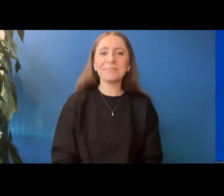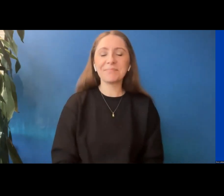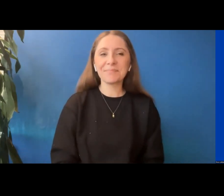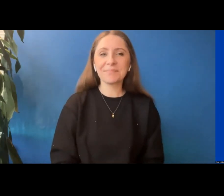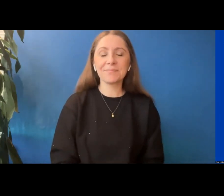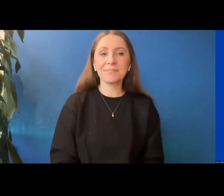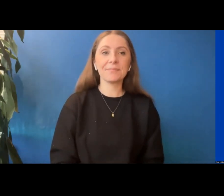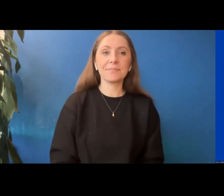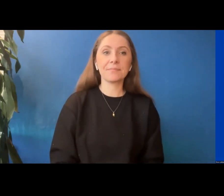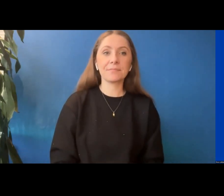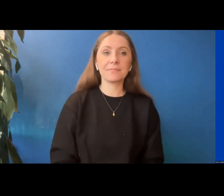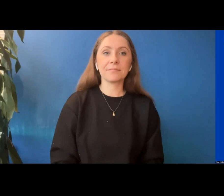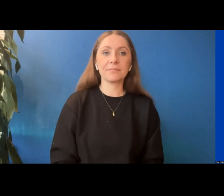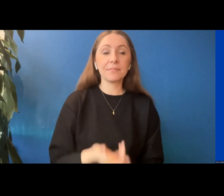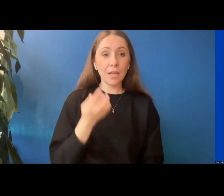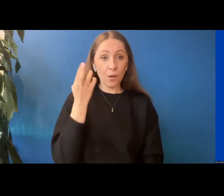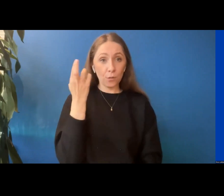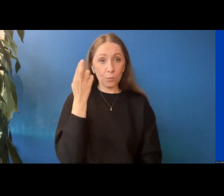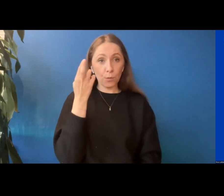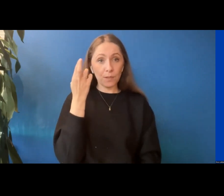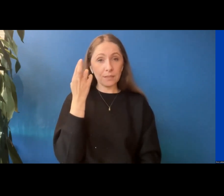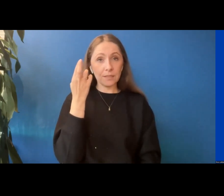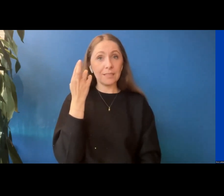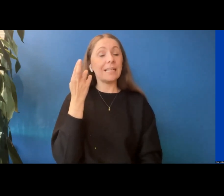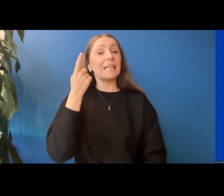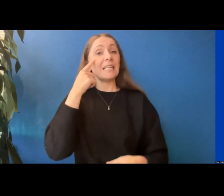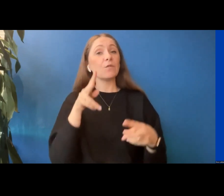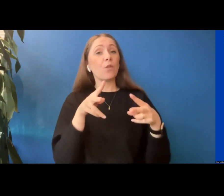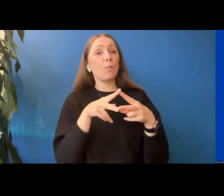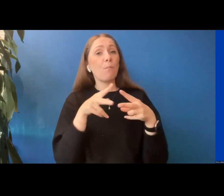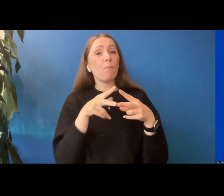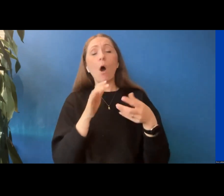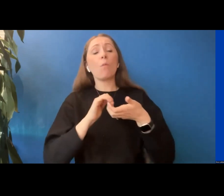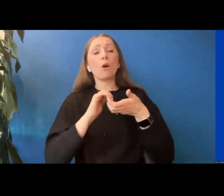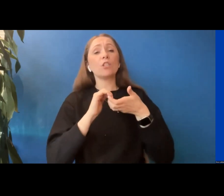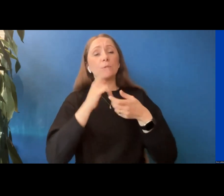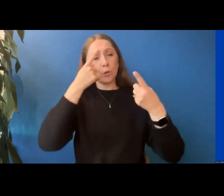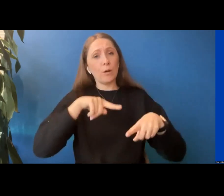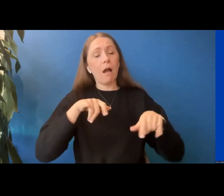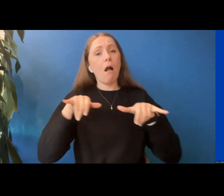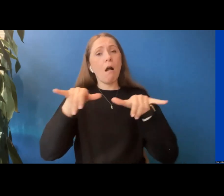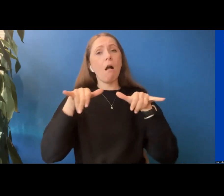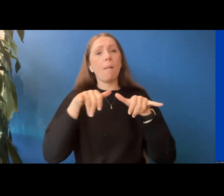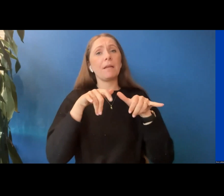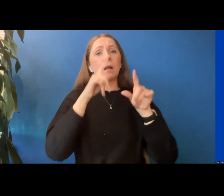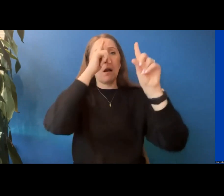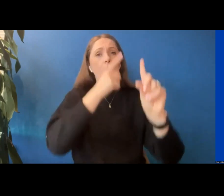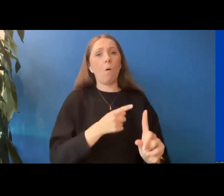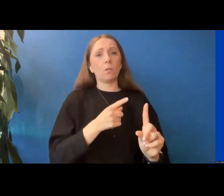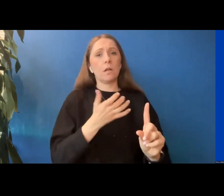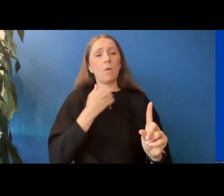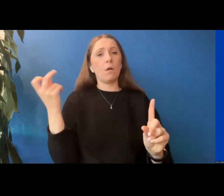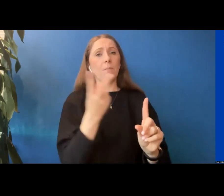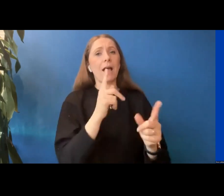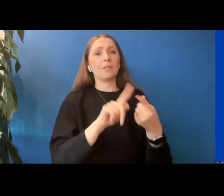And so the purpose of this final agenda item is for the partnership to agree on a common set of goals and priorities. And I'm hoping that we can come back to this goals and